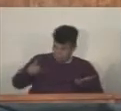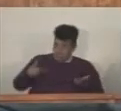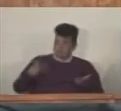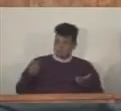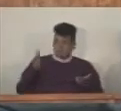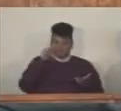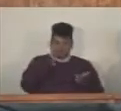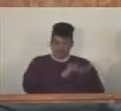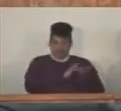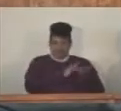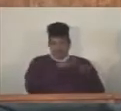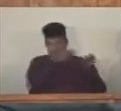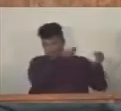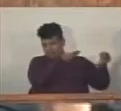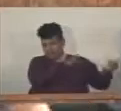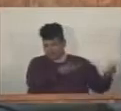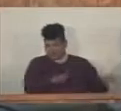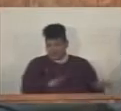here is